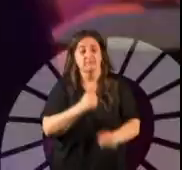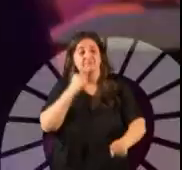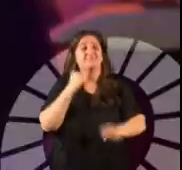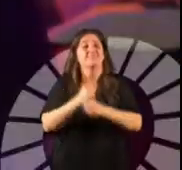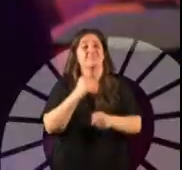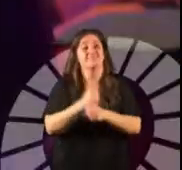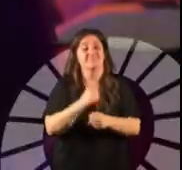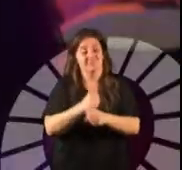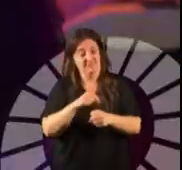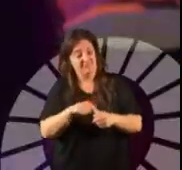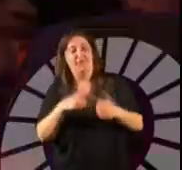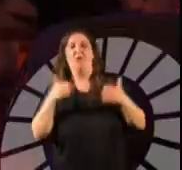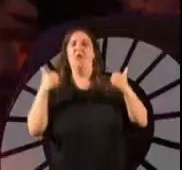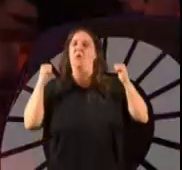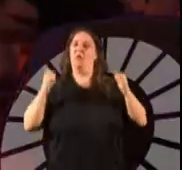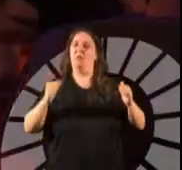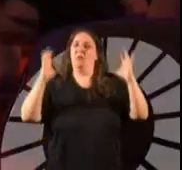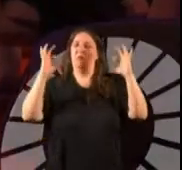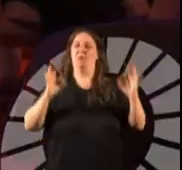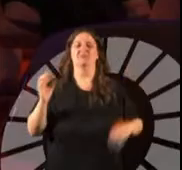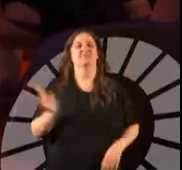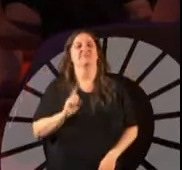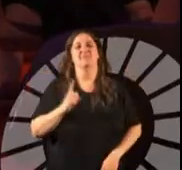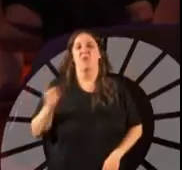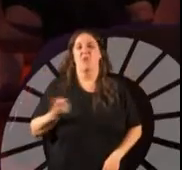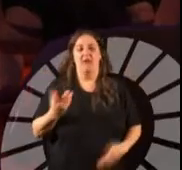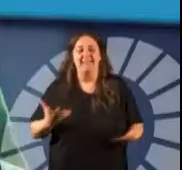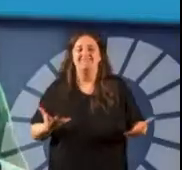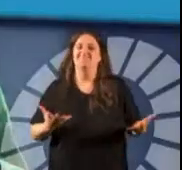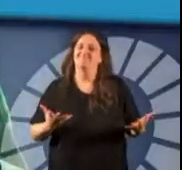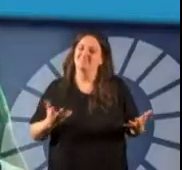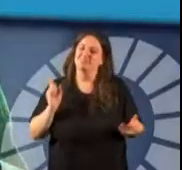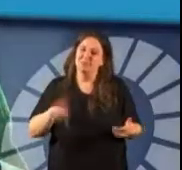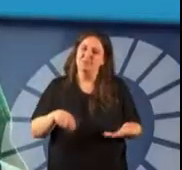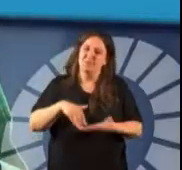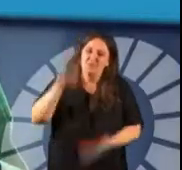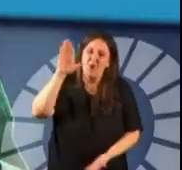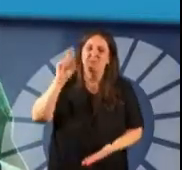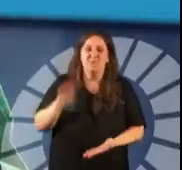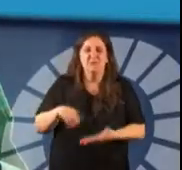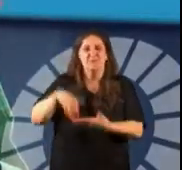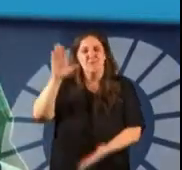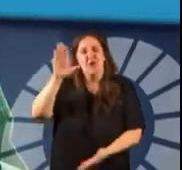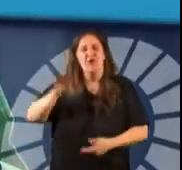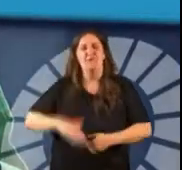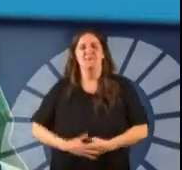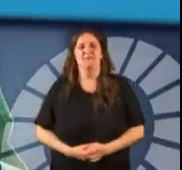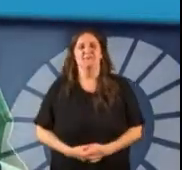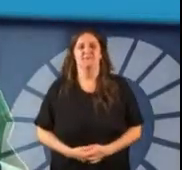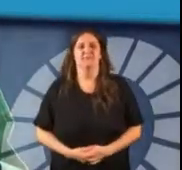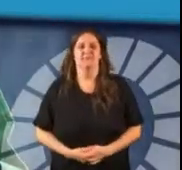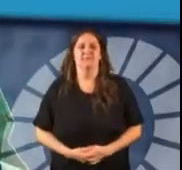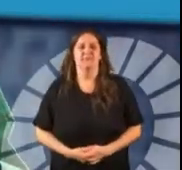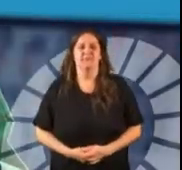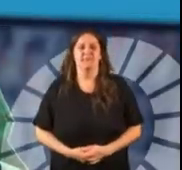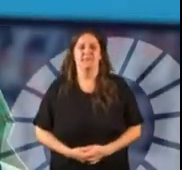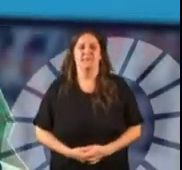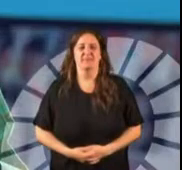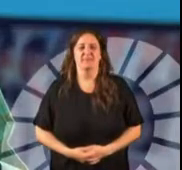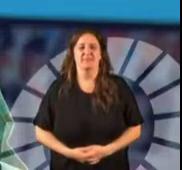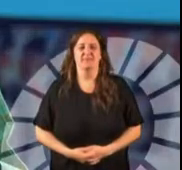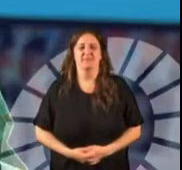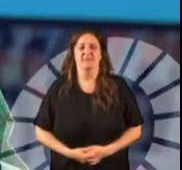That was never enough for the large problem that we face in society